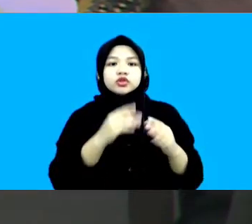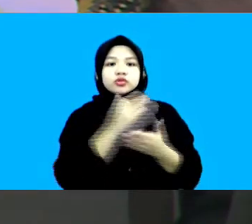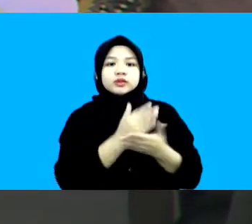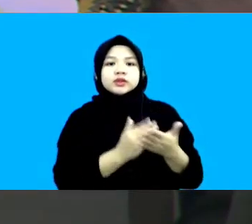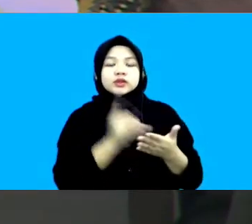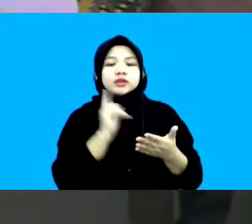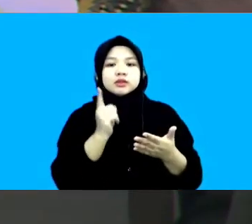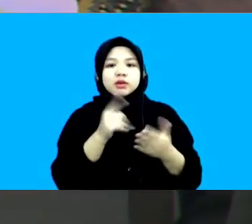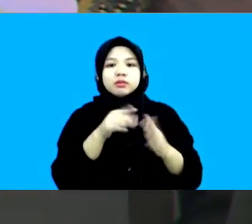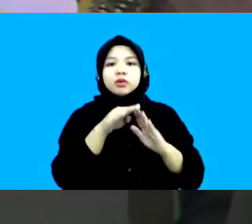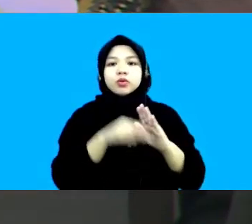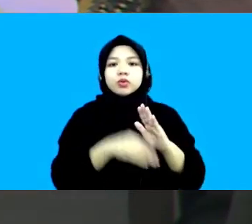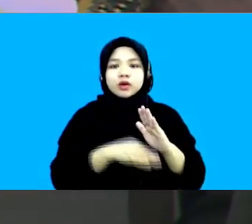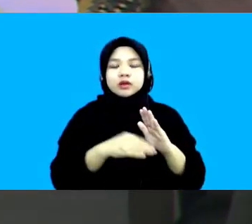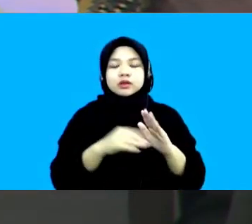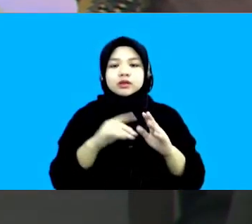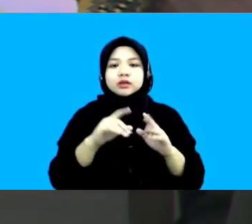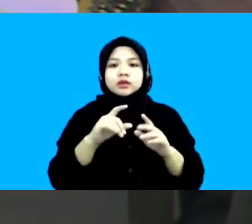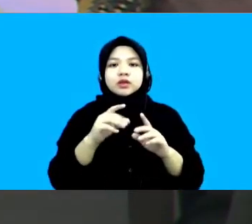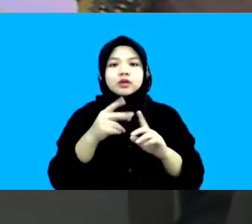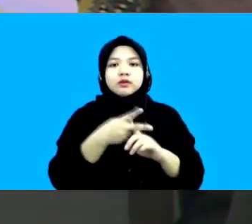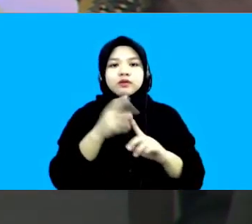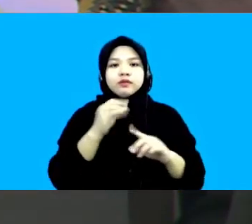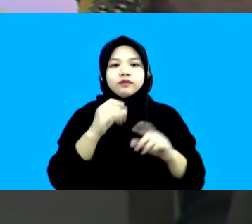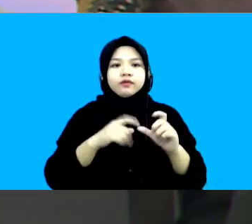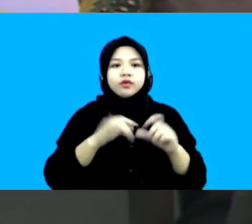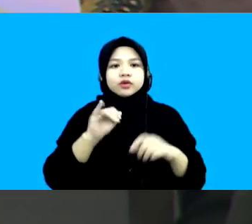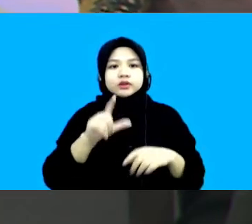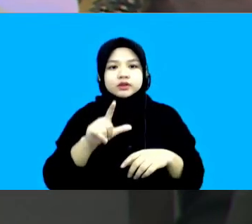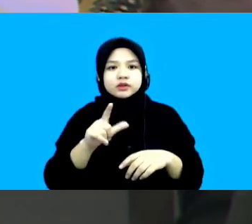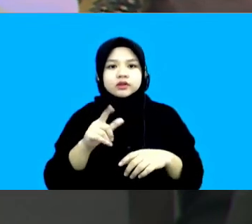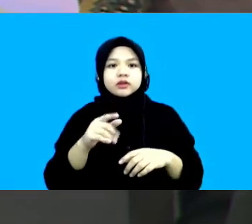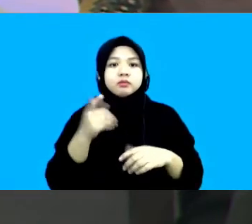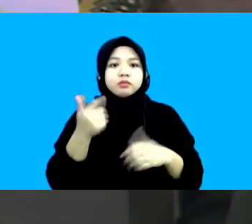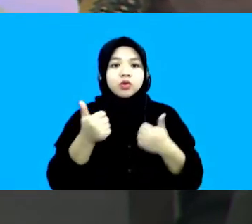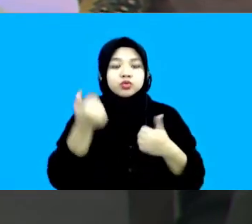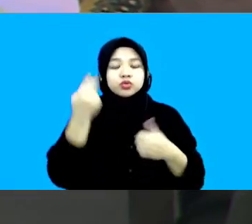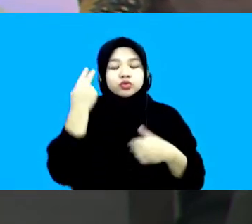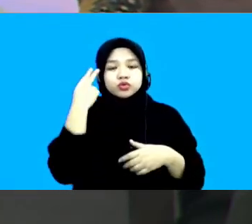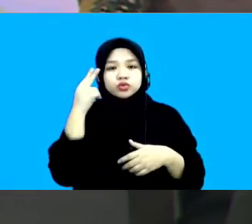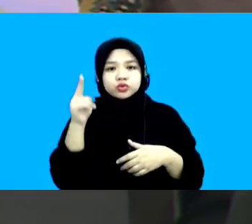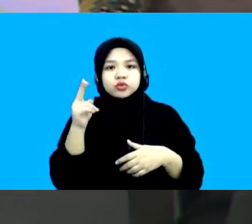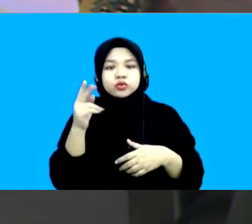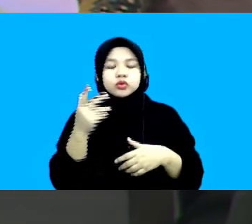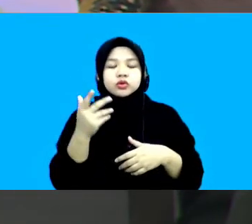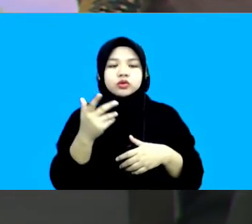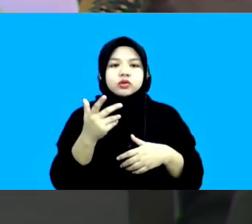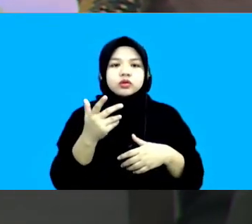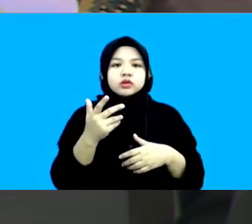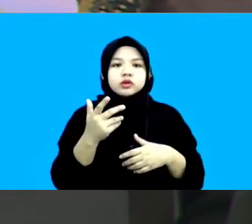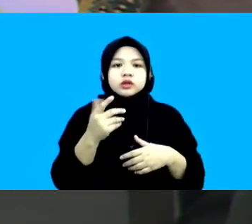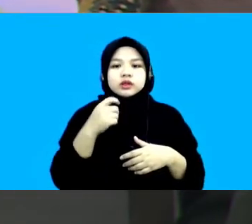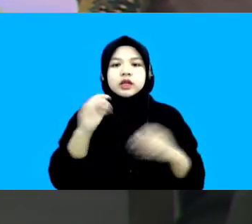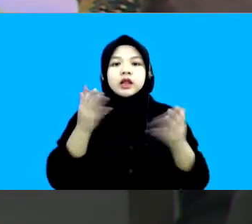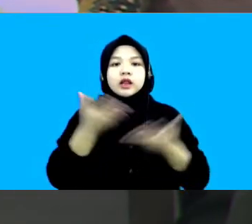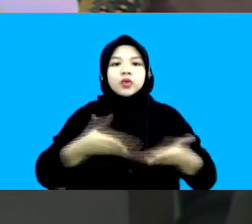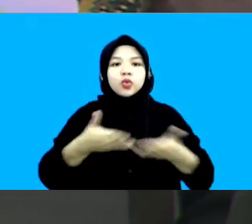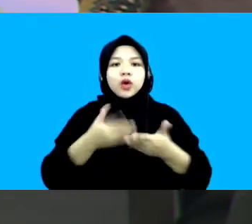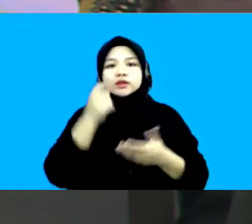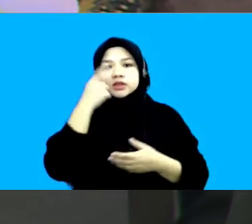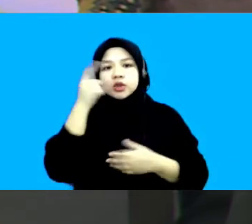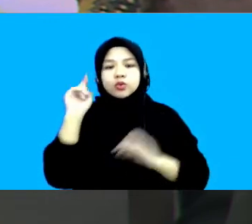devastating related to that issue because disproportionately impact that I mentioned earlier, right? So in terms of